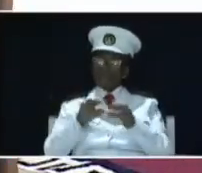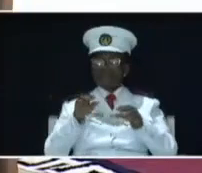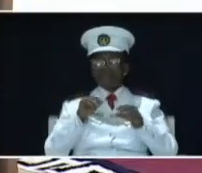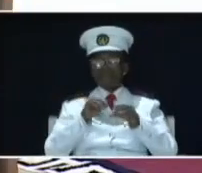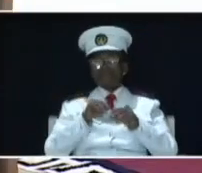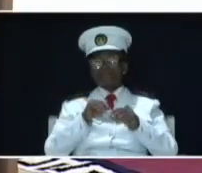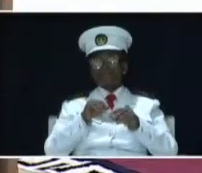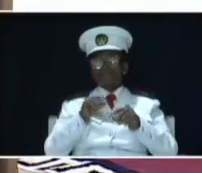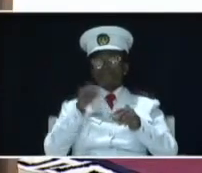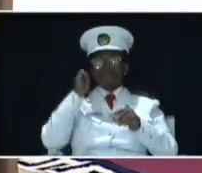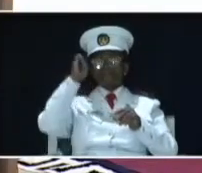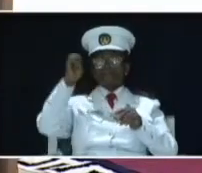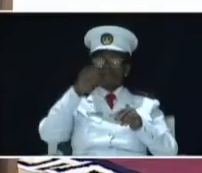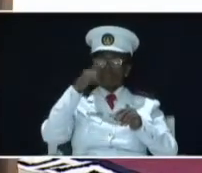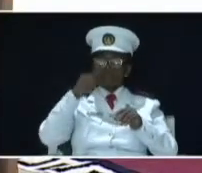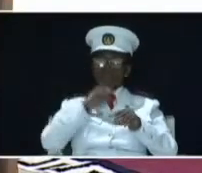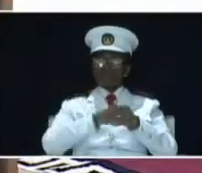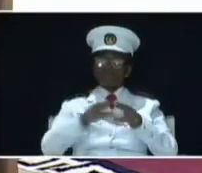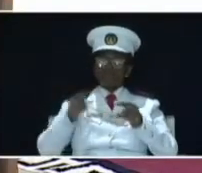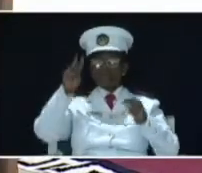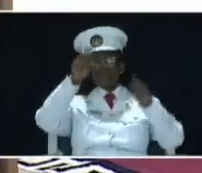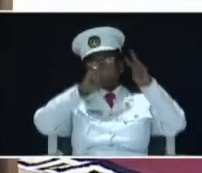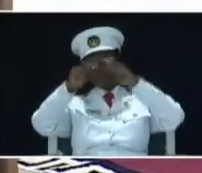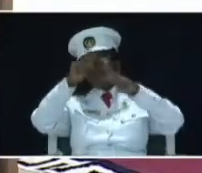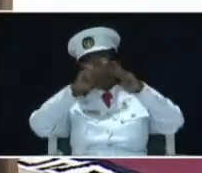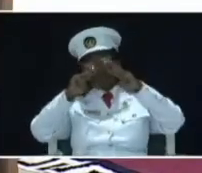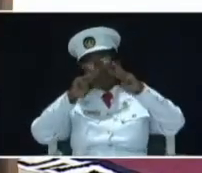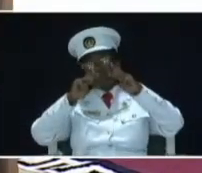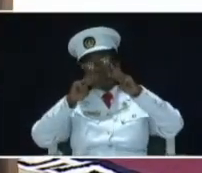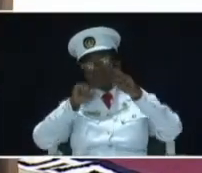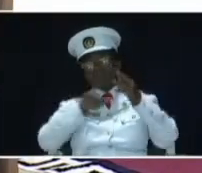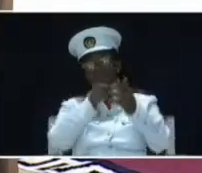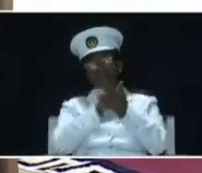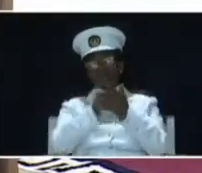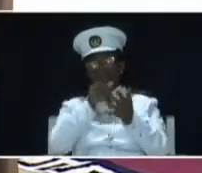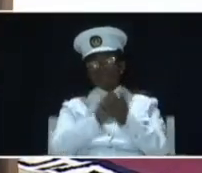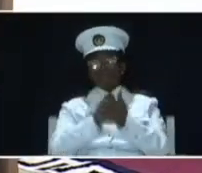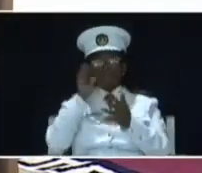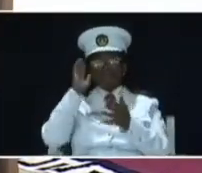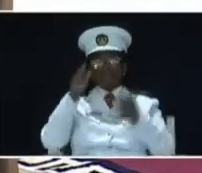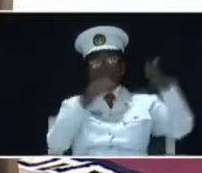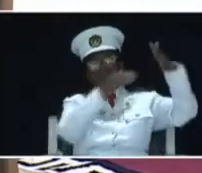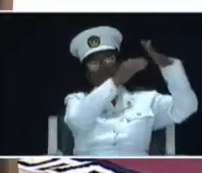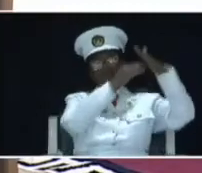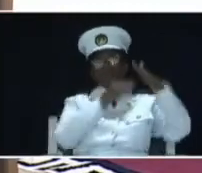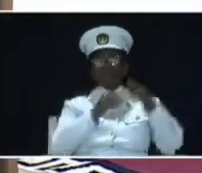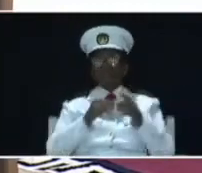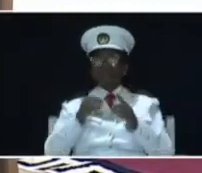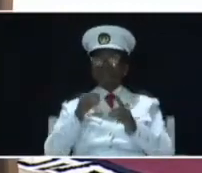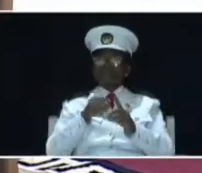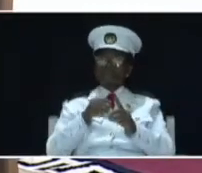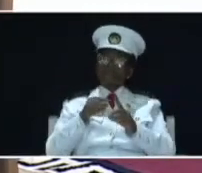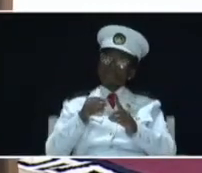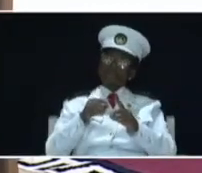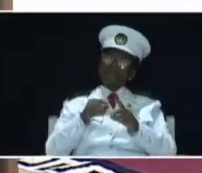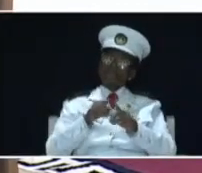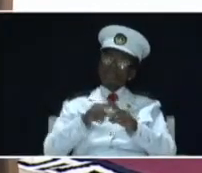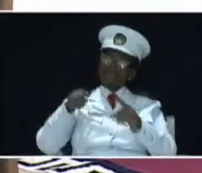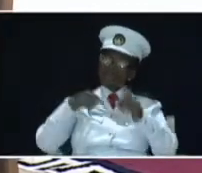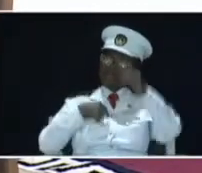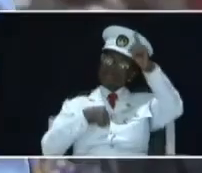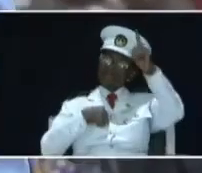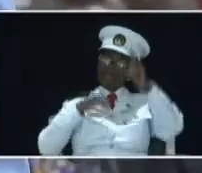He said, don't worry. There'll be those who will gang up against you. He said, but I will deal with them.